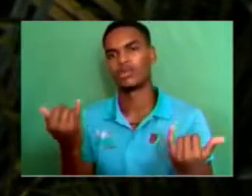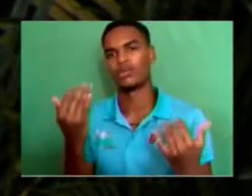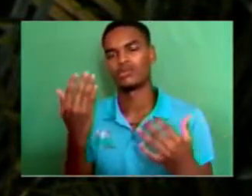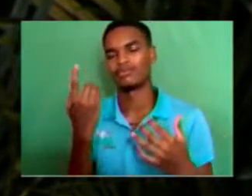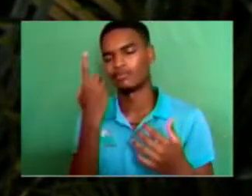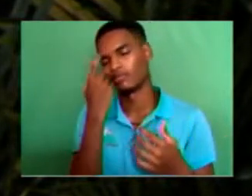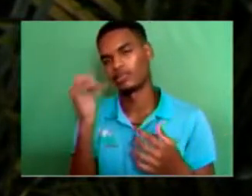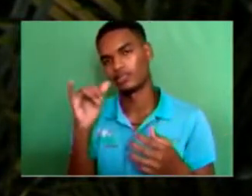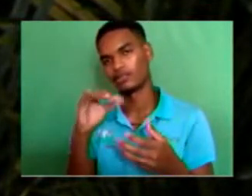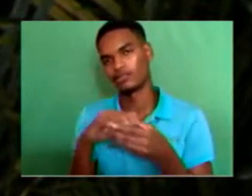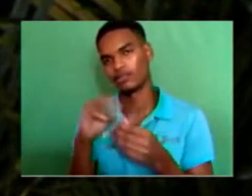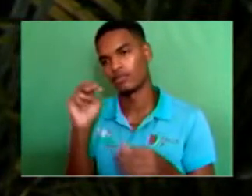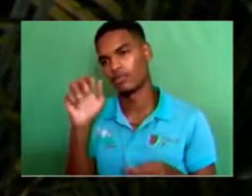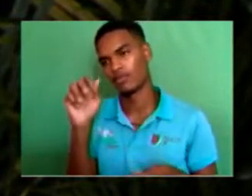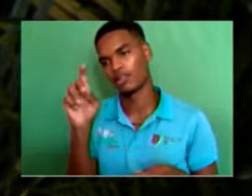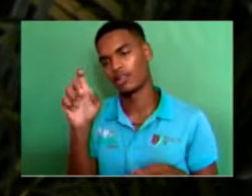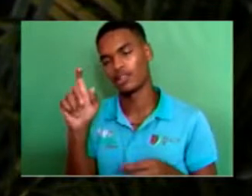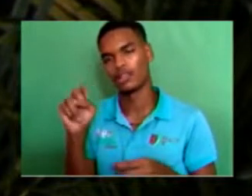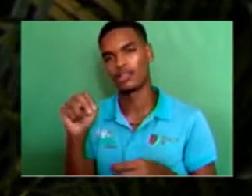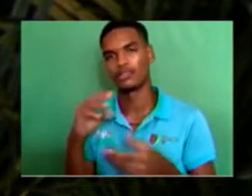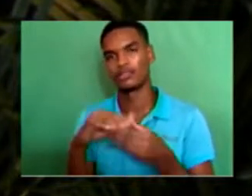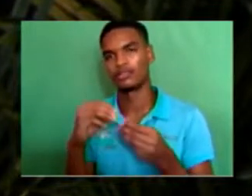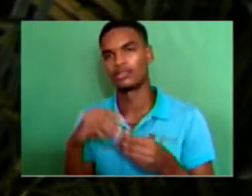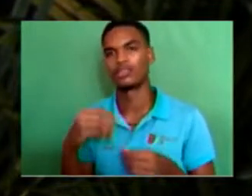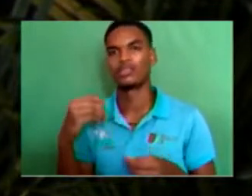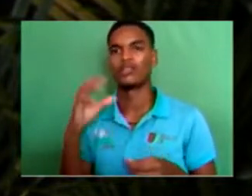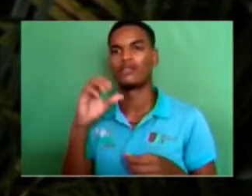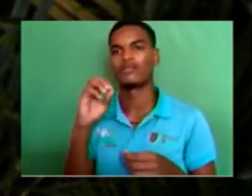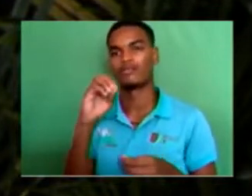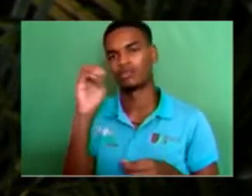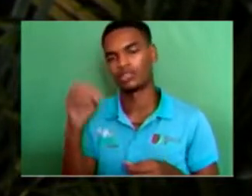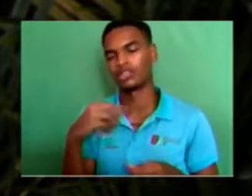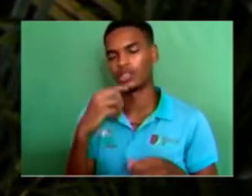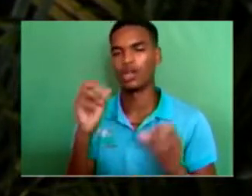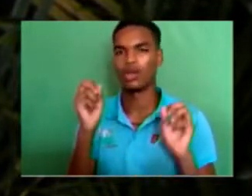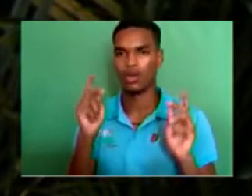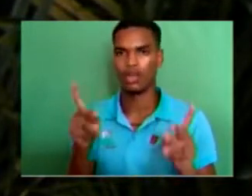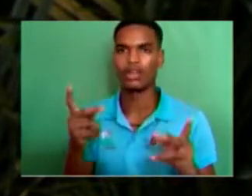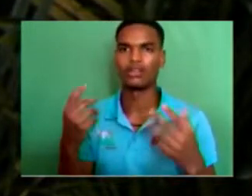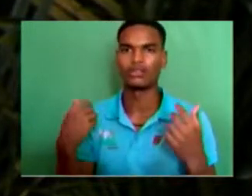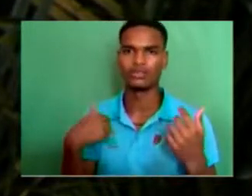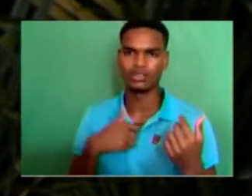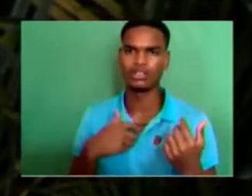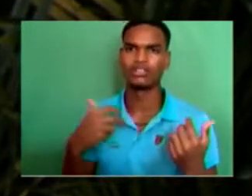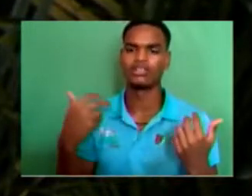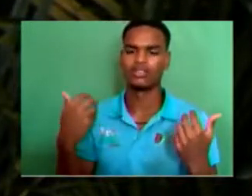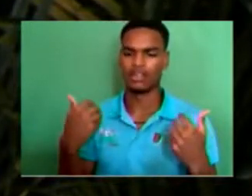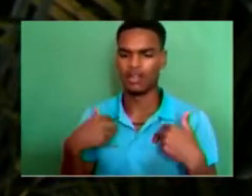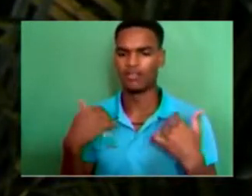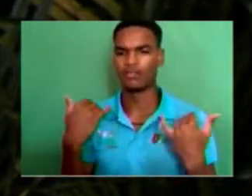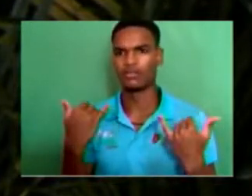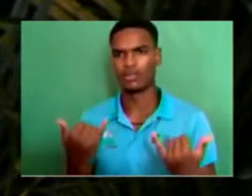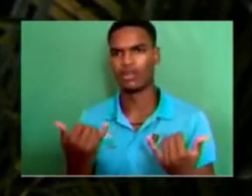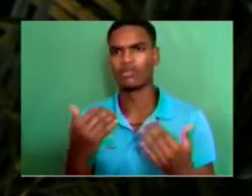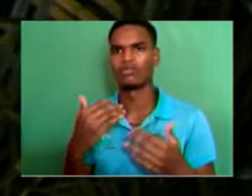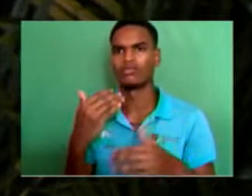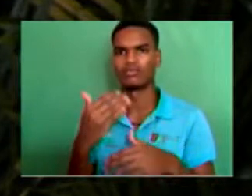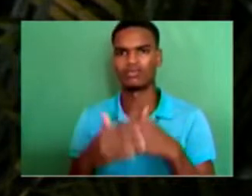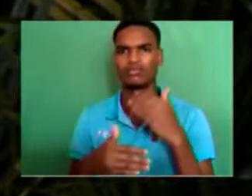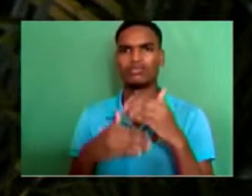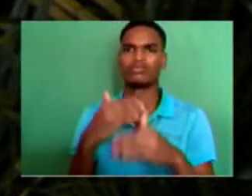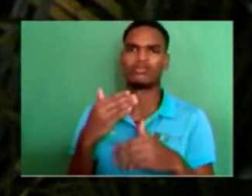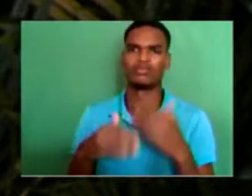at 50%. We are now ready to say, okay, we've sort of got this launching really sort of set. We understand